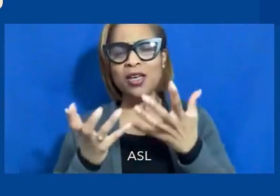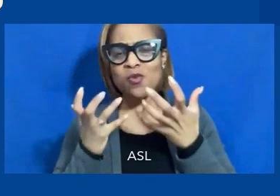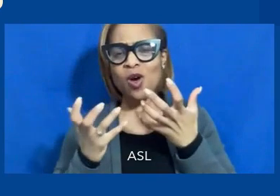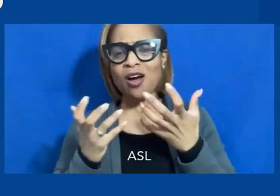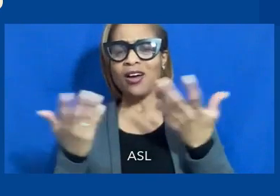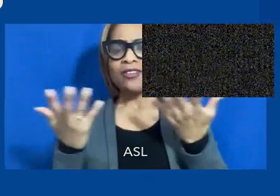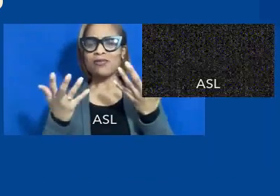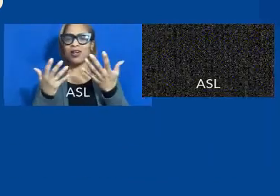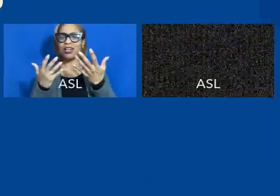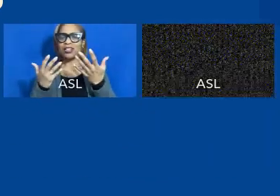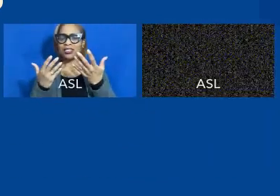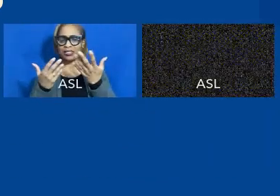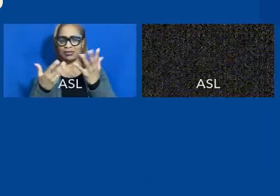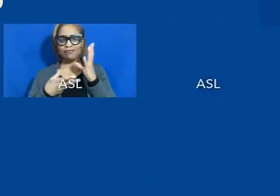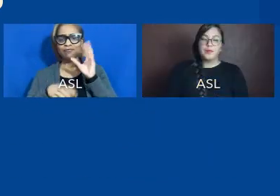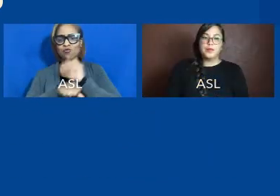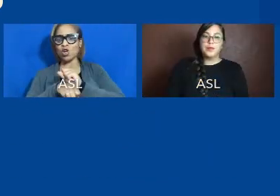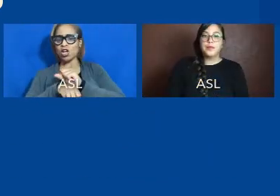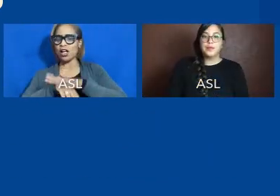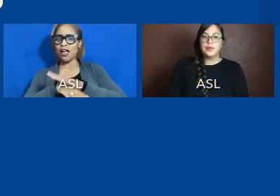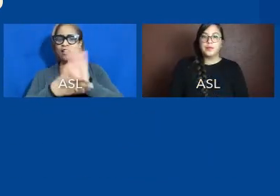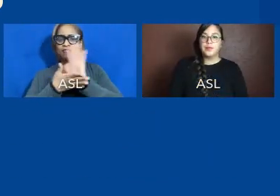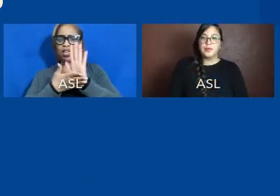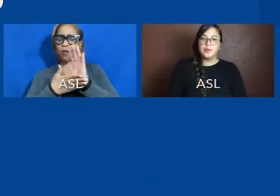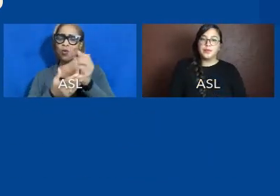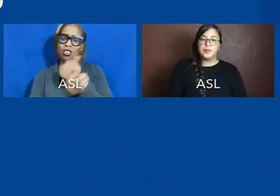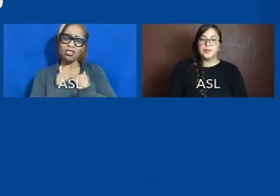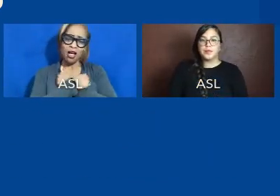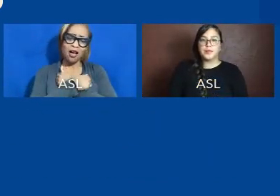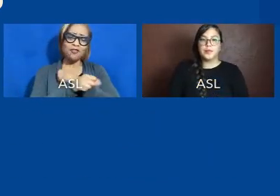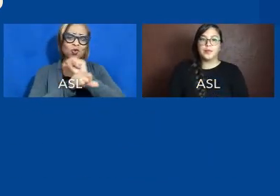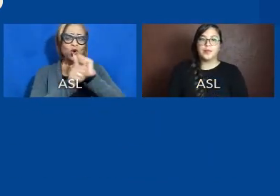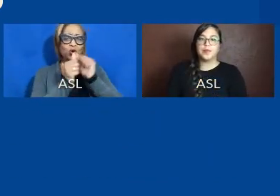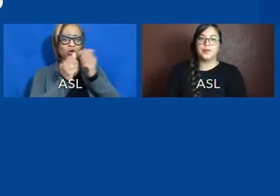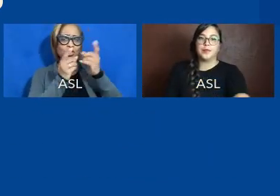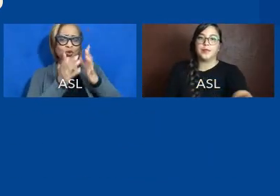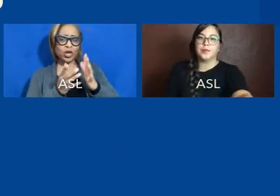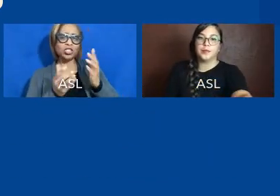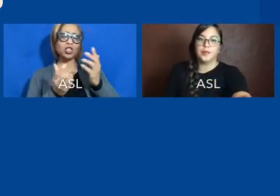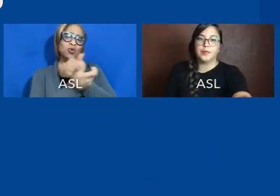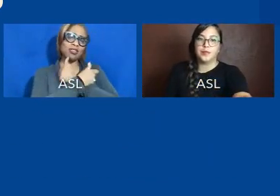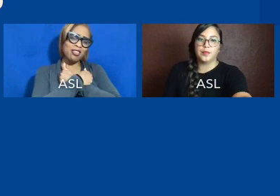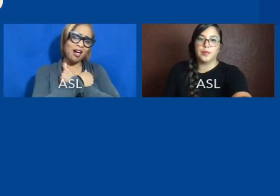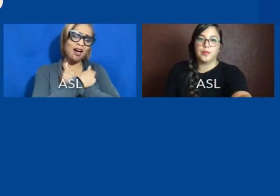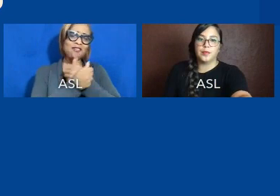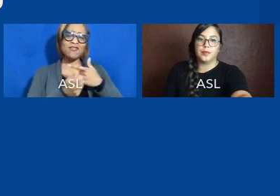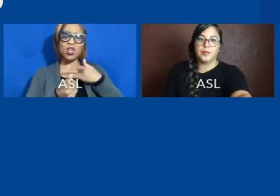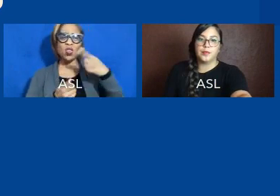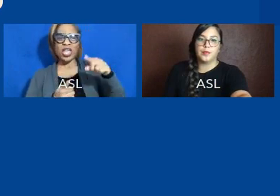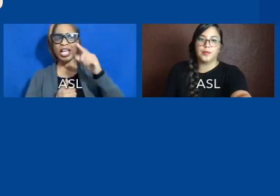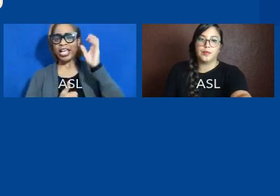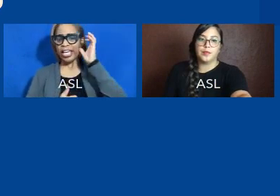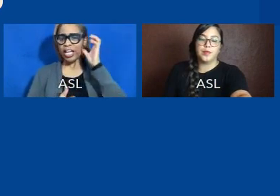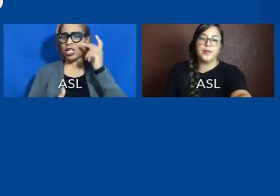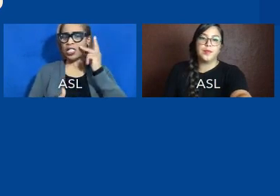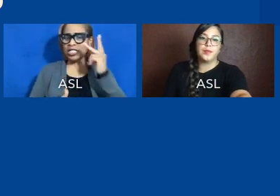be on a film that we love, working with a director that we love, feeling seen and heard, and doing what we consider to be our